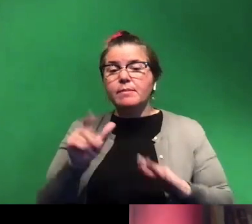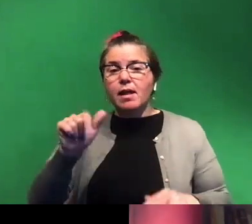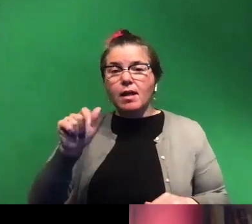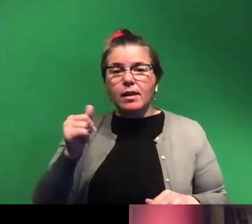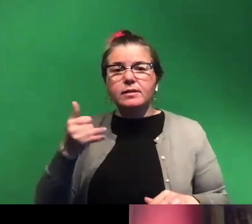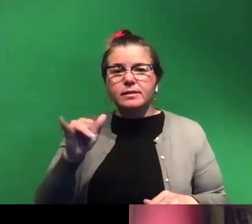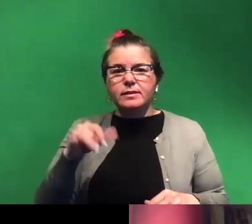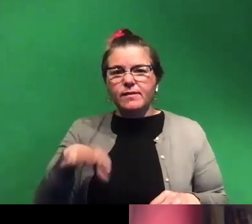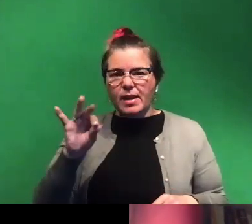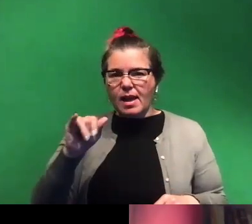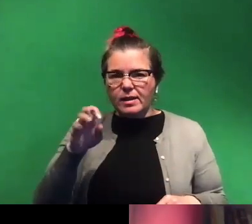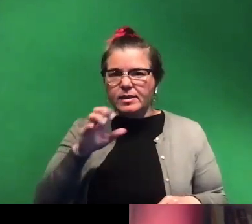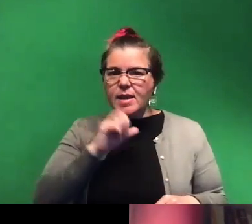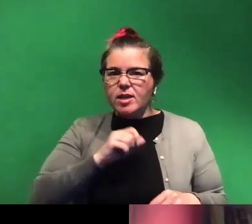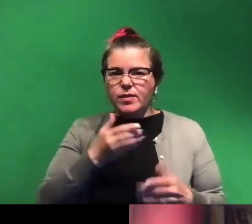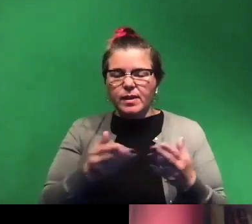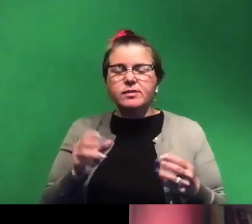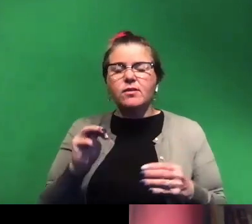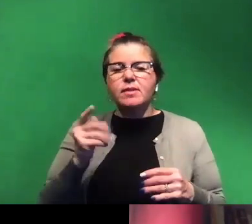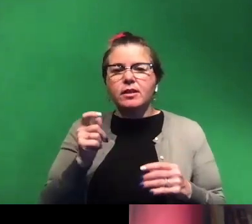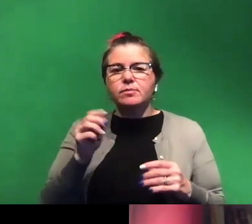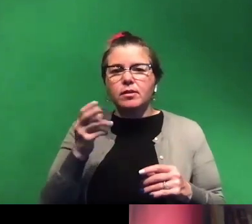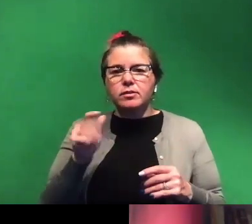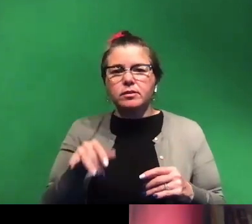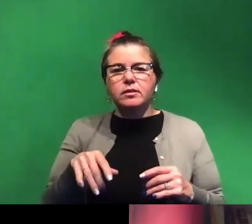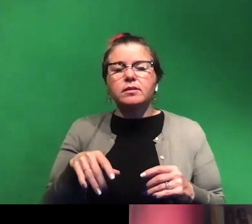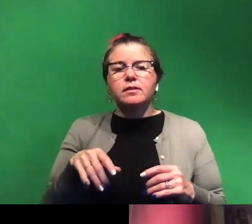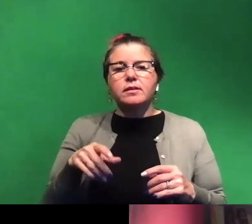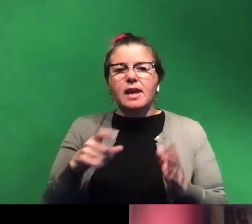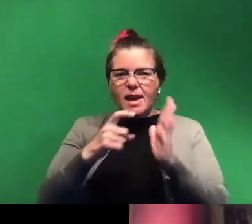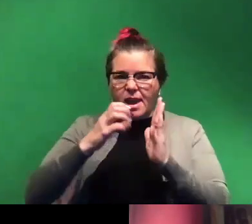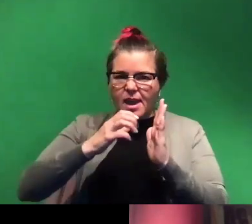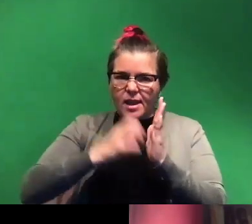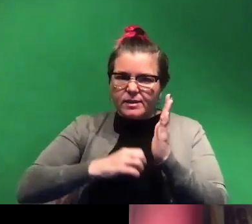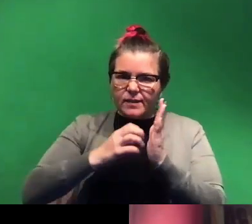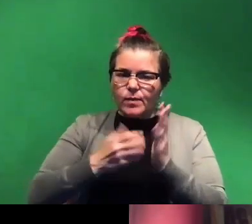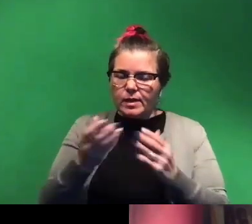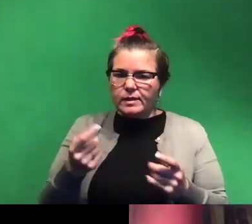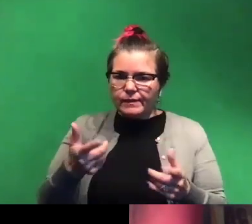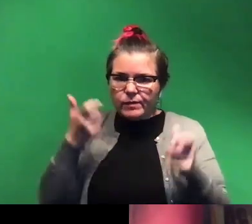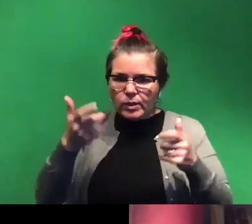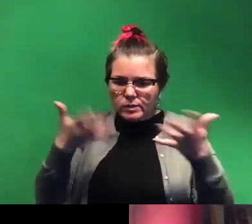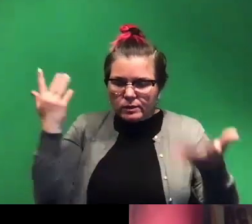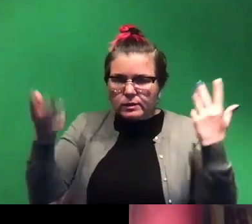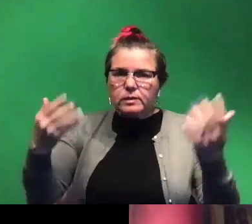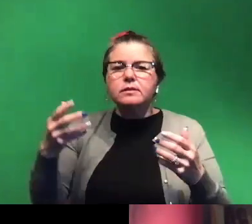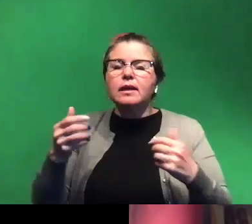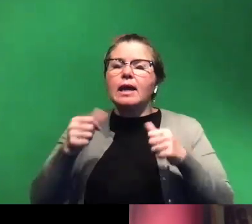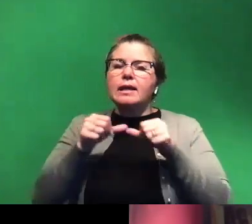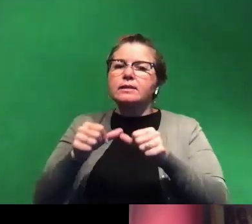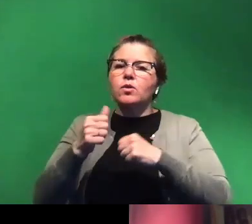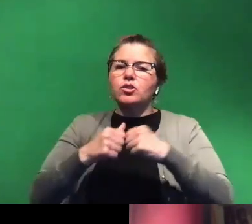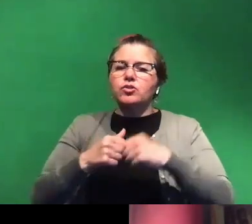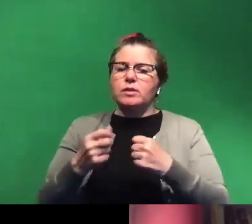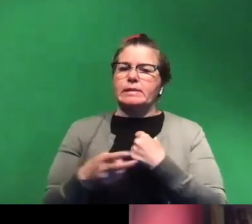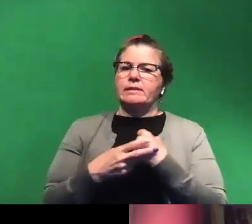age deposits. So there are mitigation paleontologists excavating those things very, very quickly so that the construction can continue, but we save all